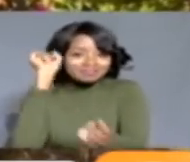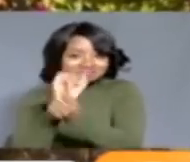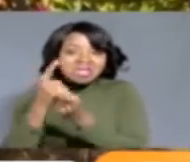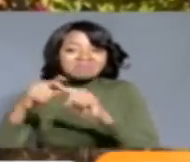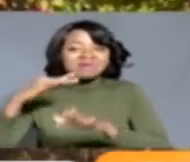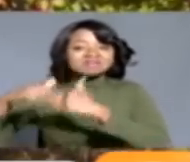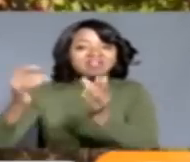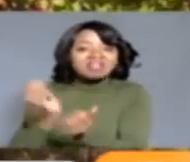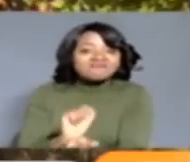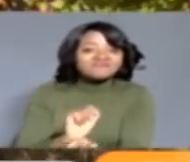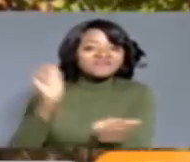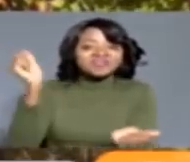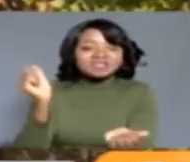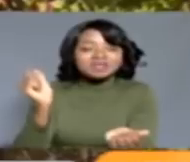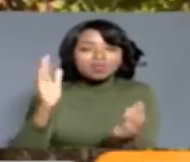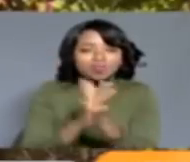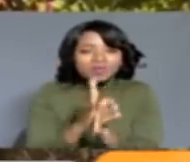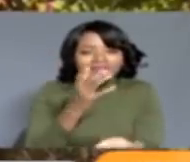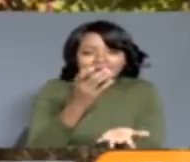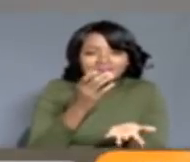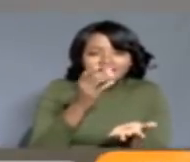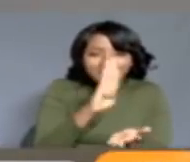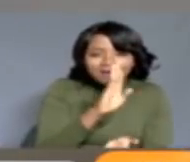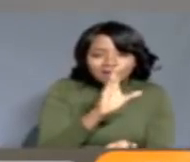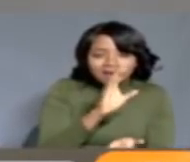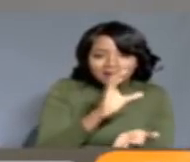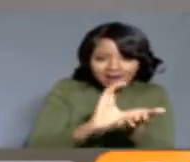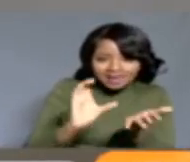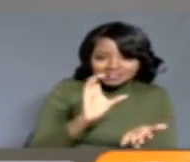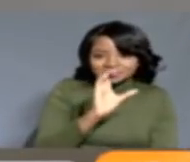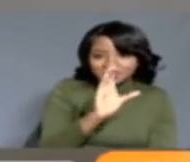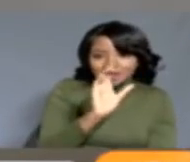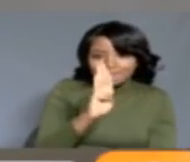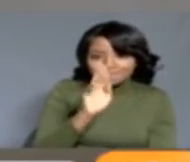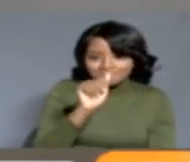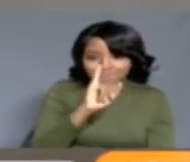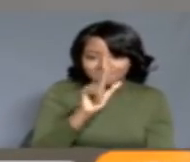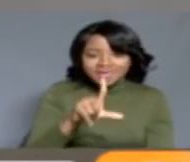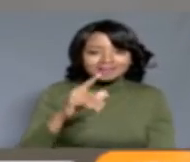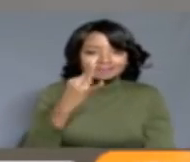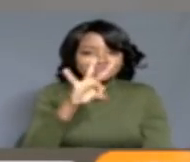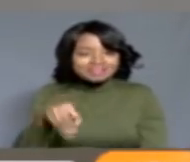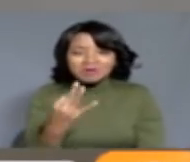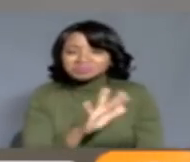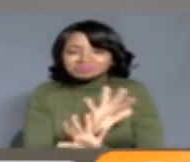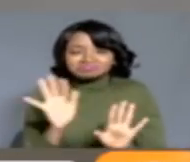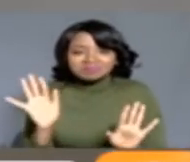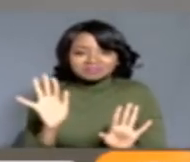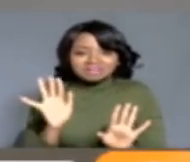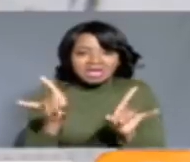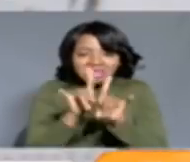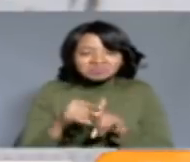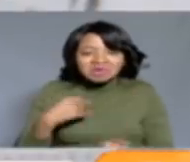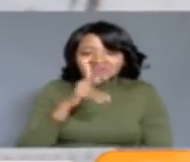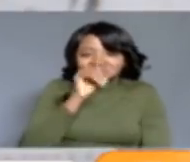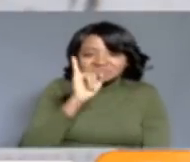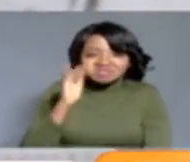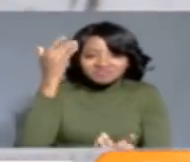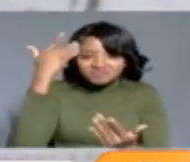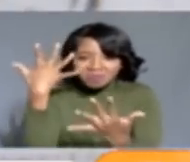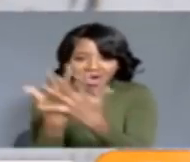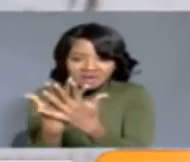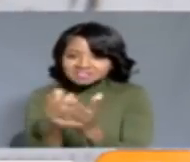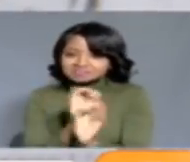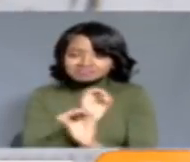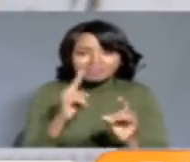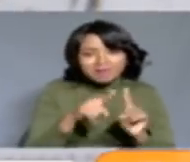on a cash bail of 10,000 shillings. There was also no P3 form to give solid grounds for arrest. However, the victim, the